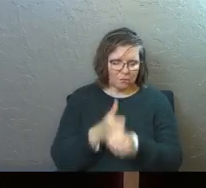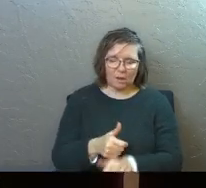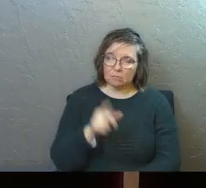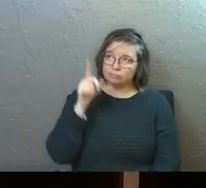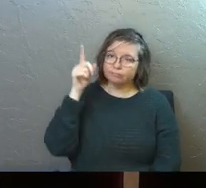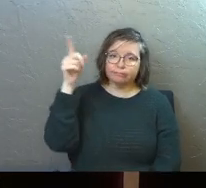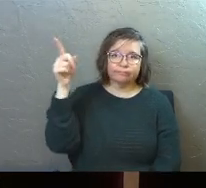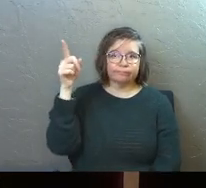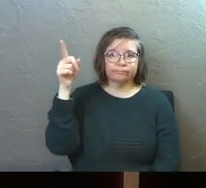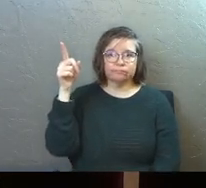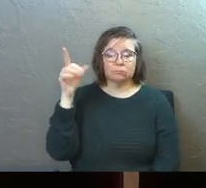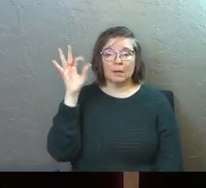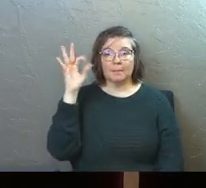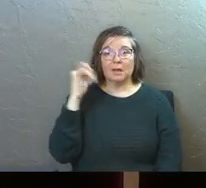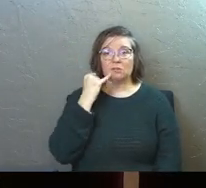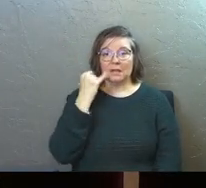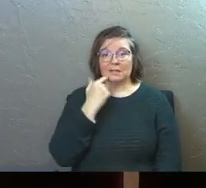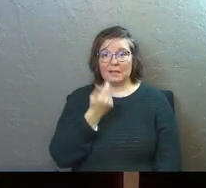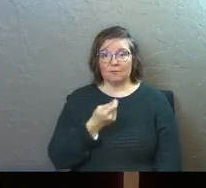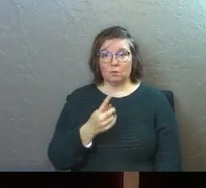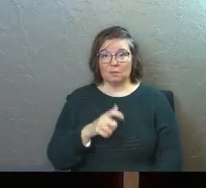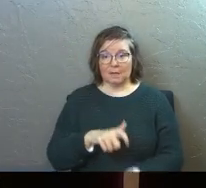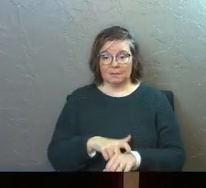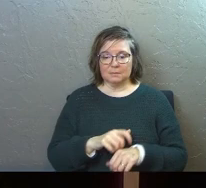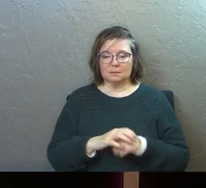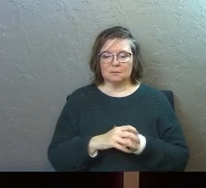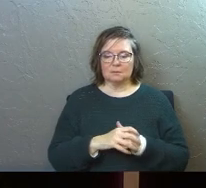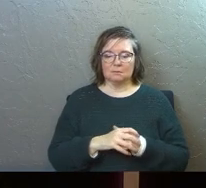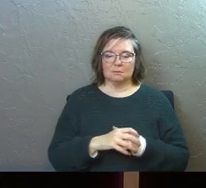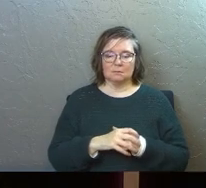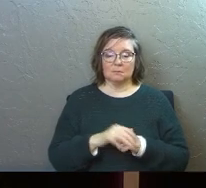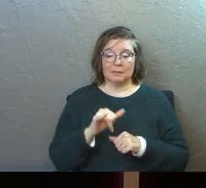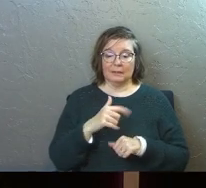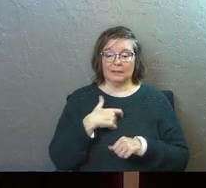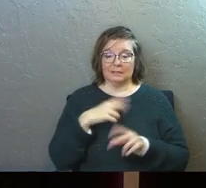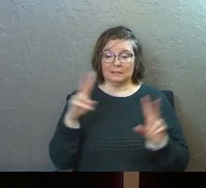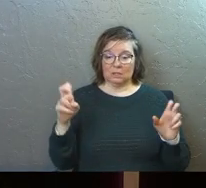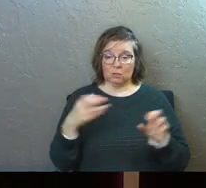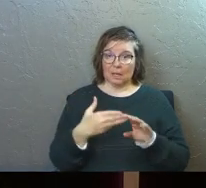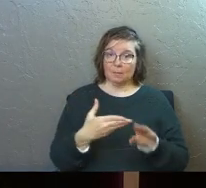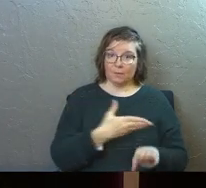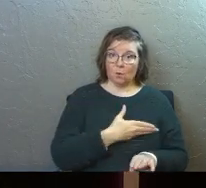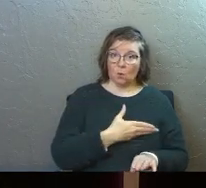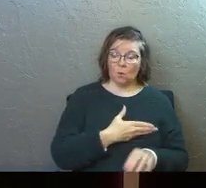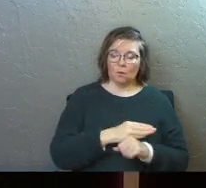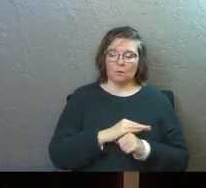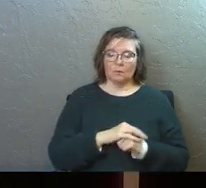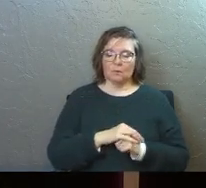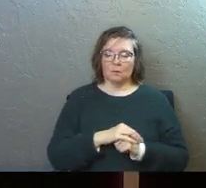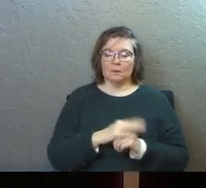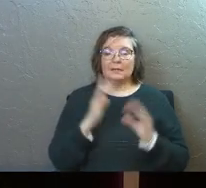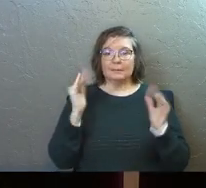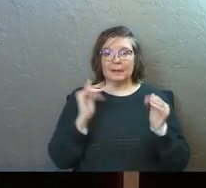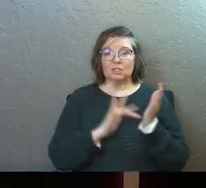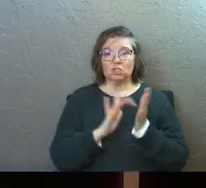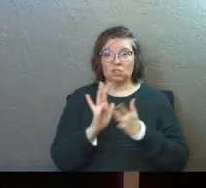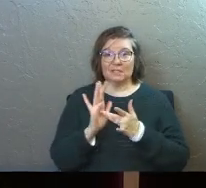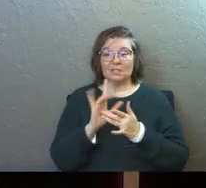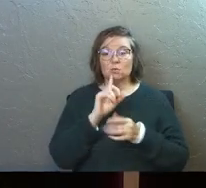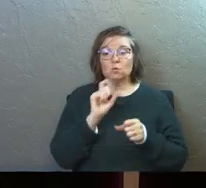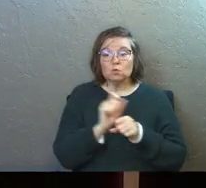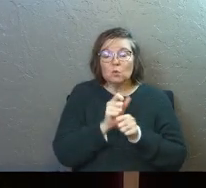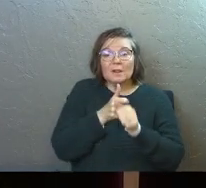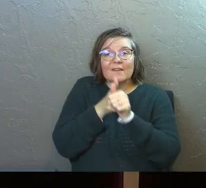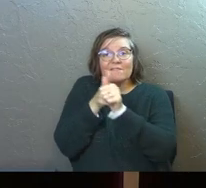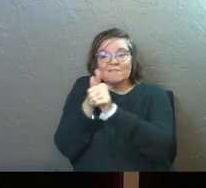right? As Pastor Josh has said a few times in this series and before, God expects Jesus followers to